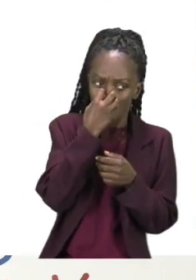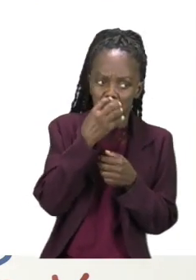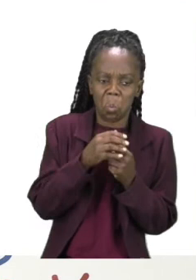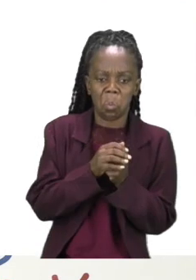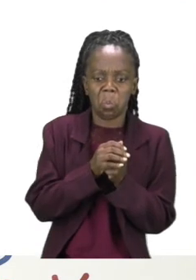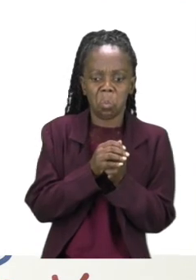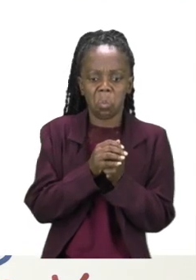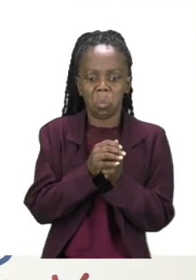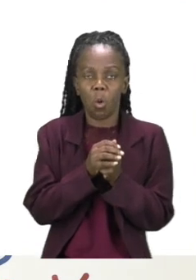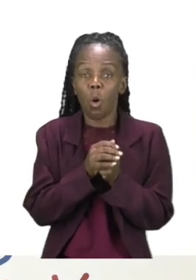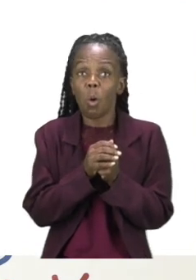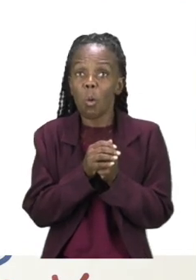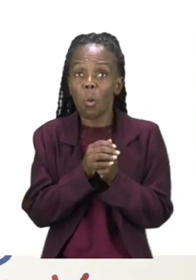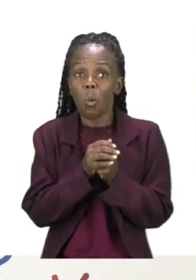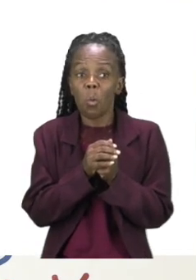me. Oh,